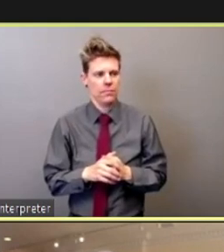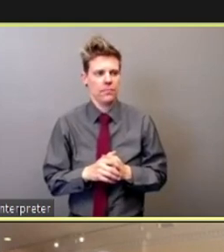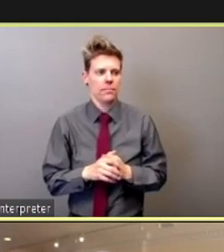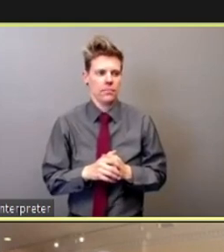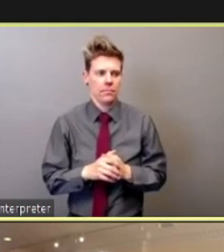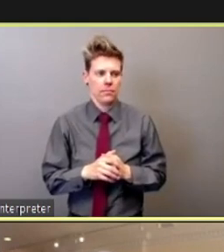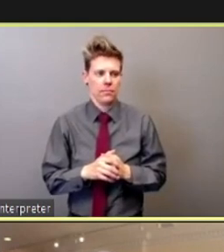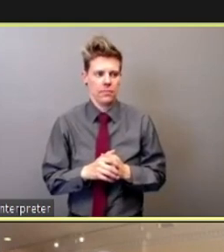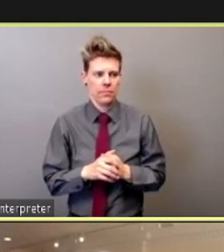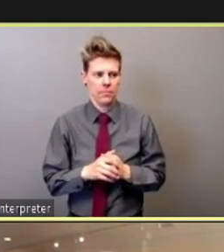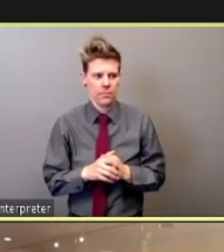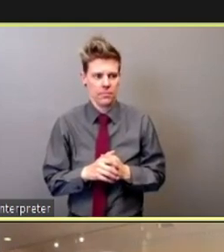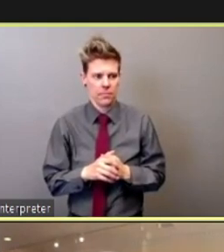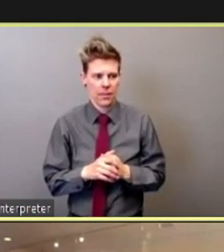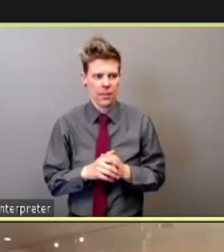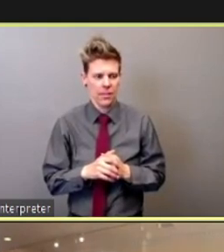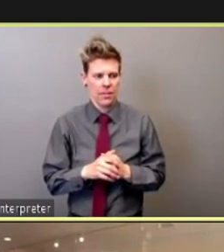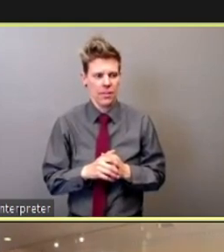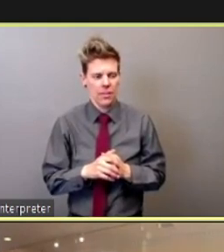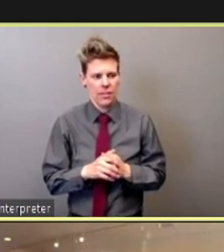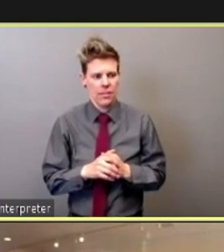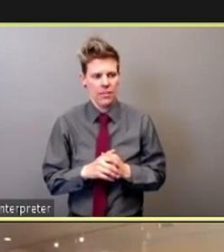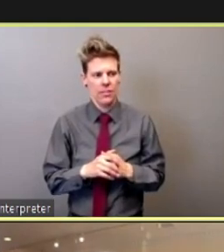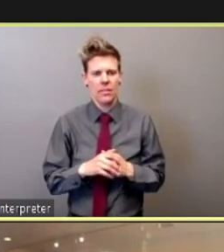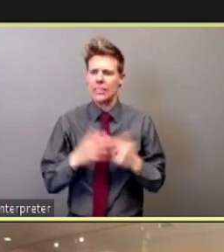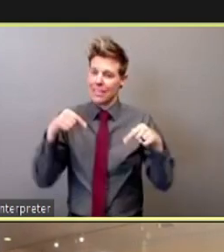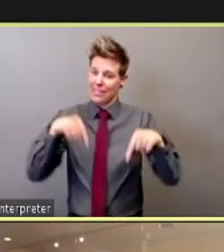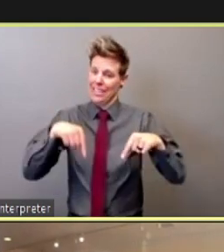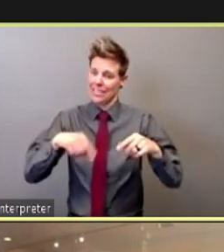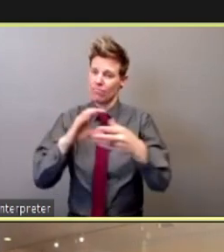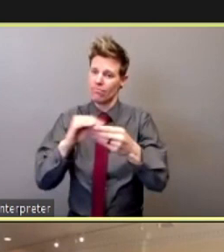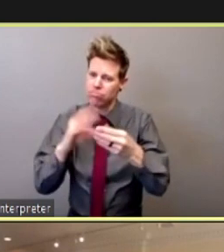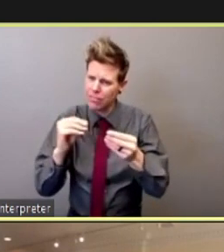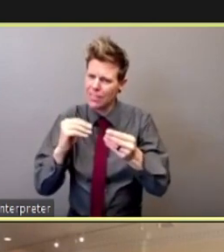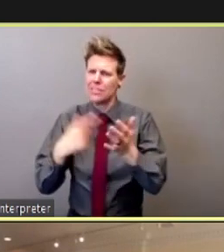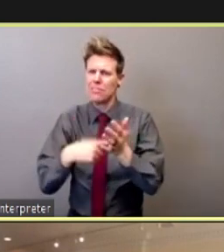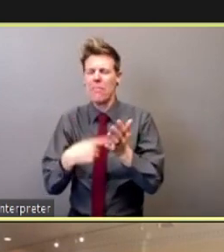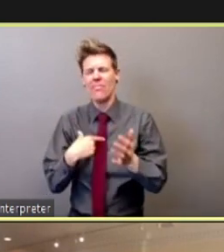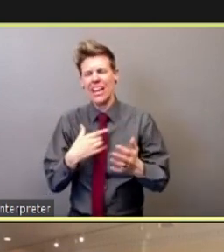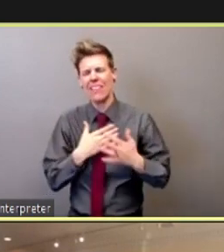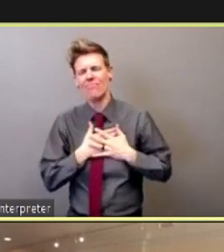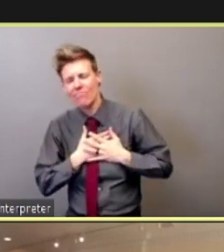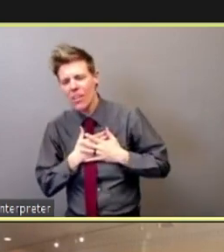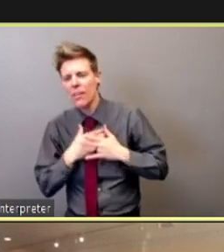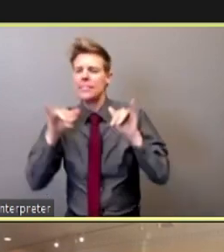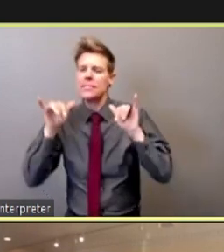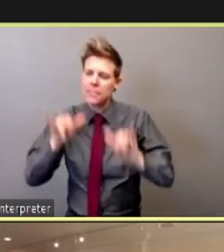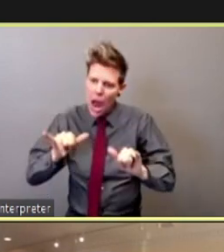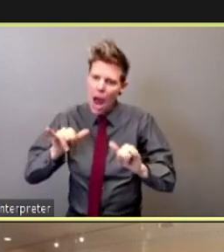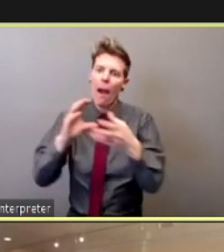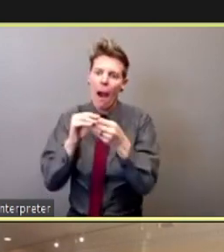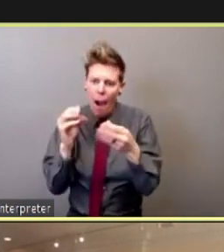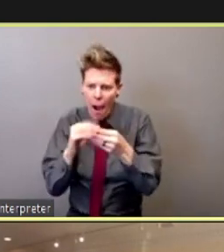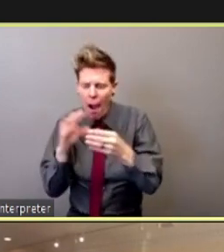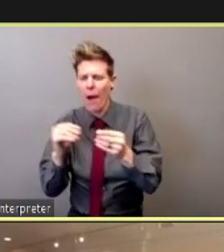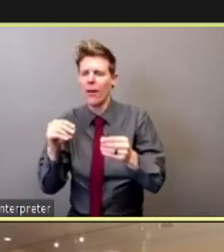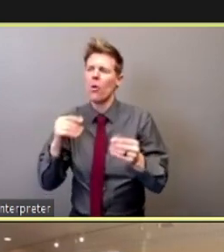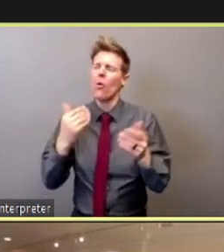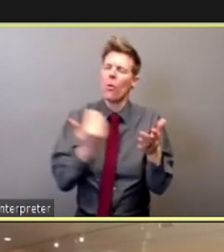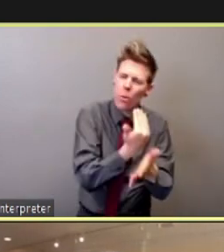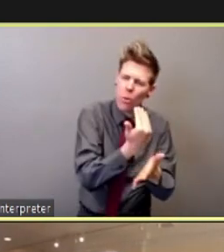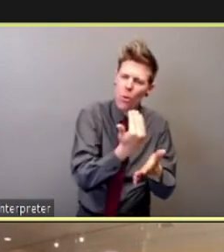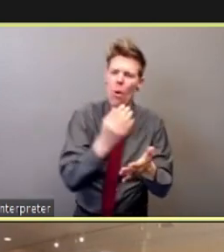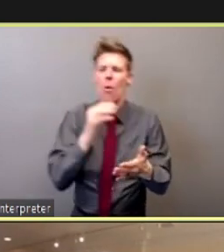that I think not just to New Mexicans, but to every human around the globe, that this